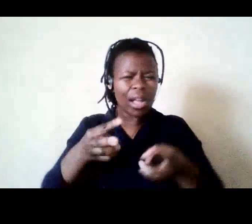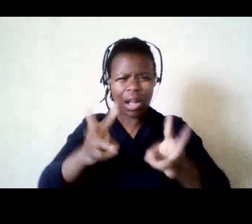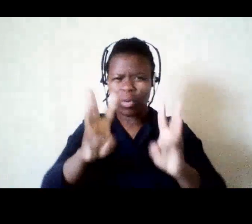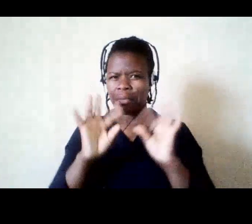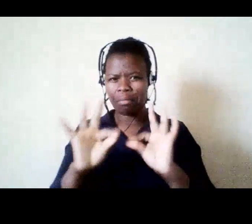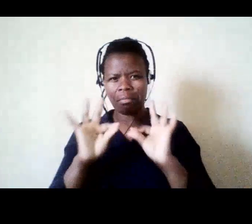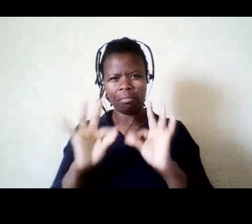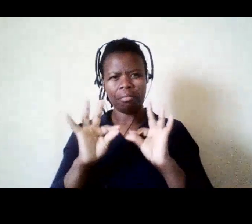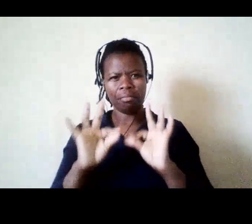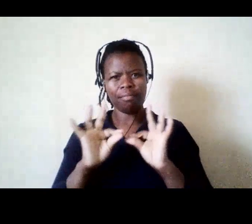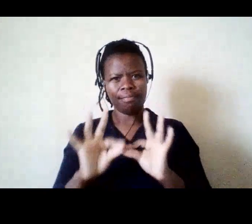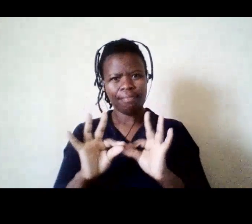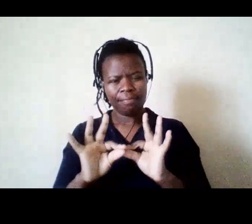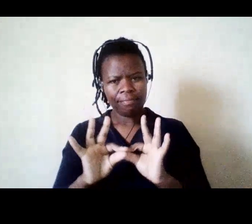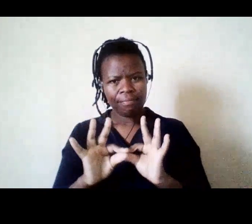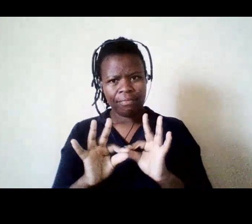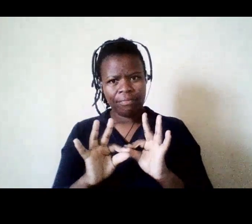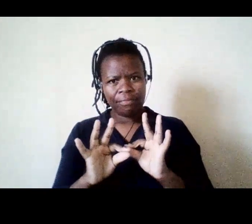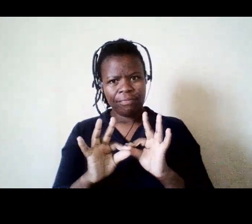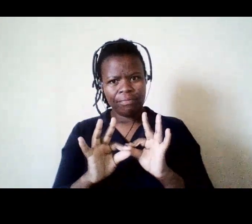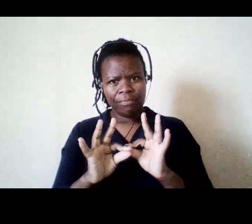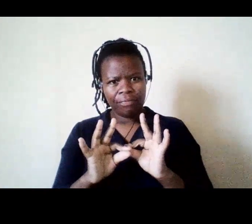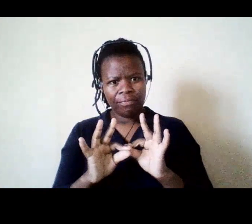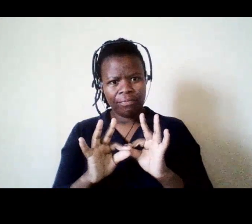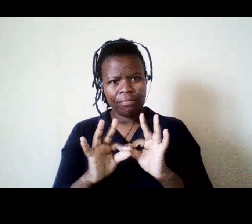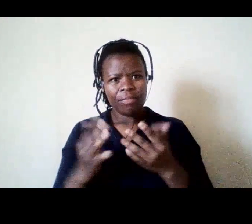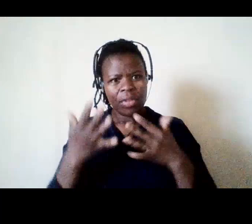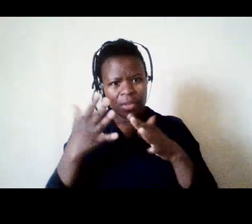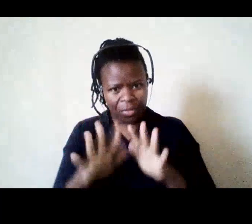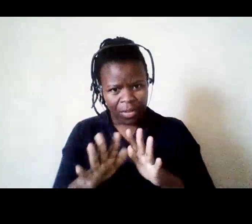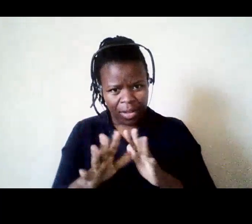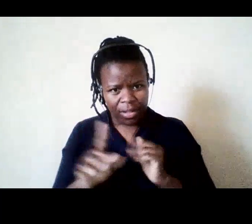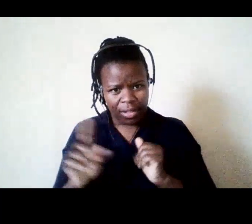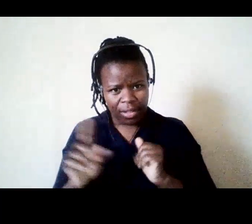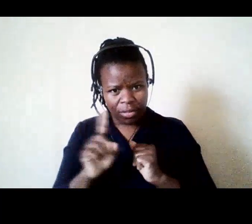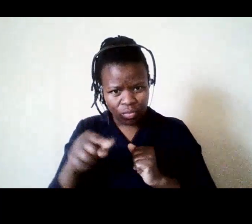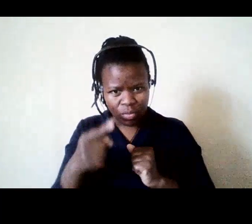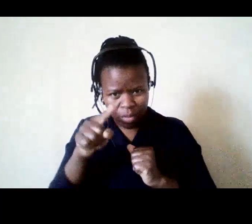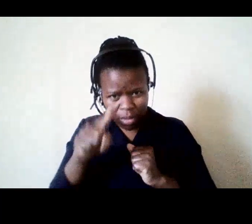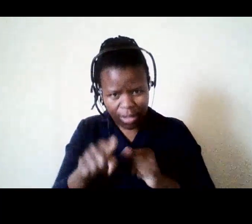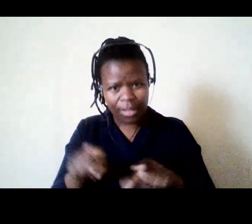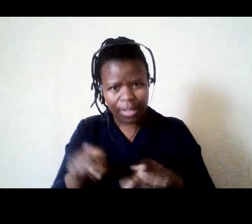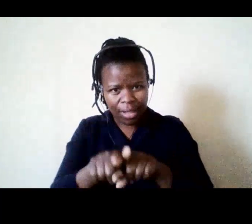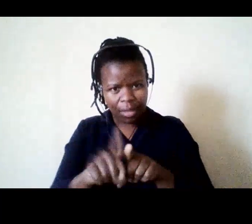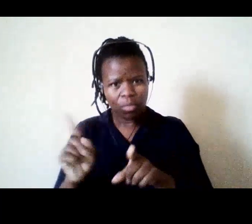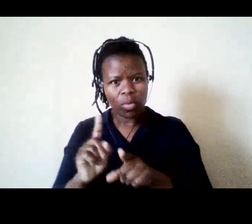not addressing? What is it addressing? And then frame your arguments around that. Yeah.